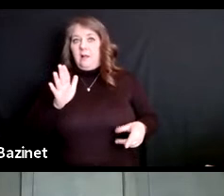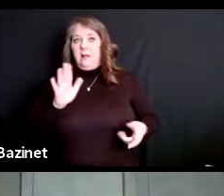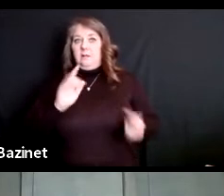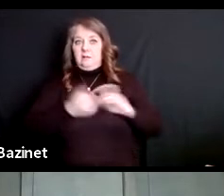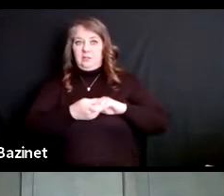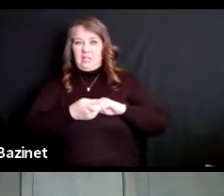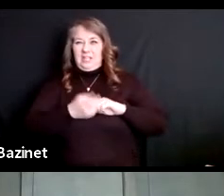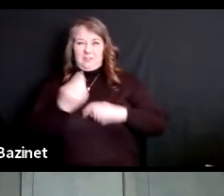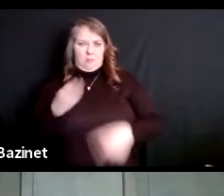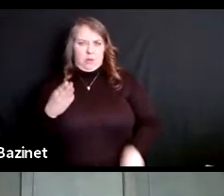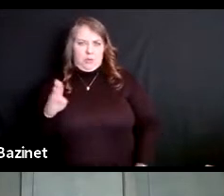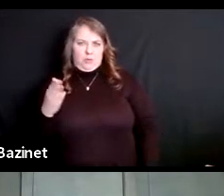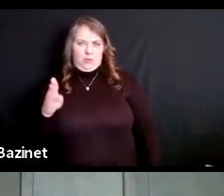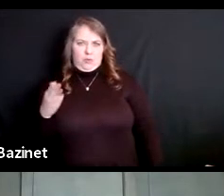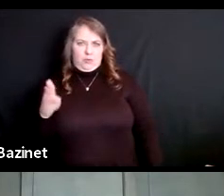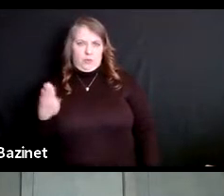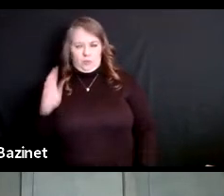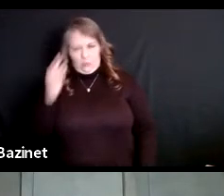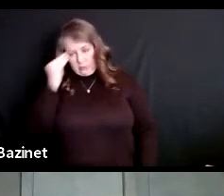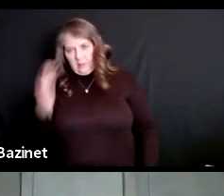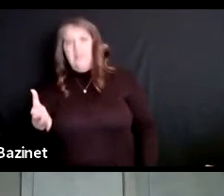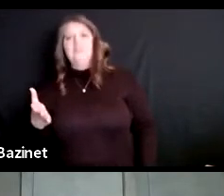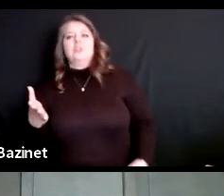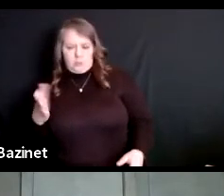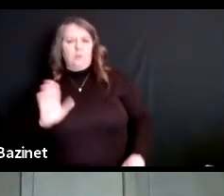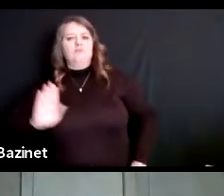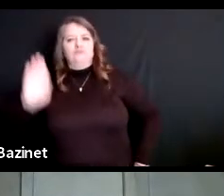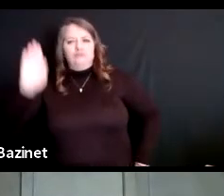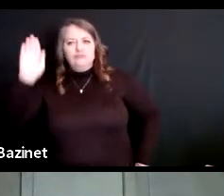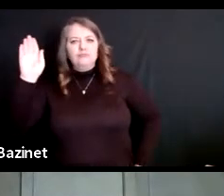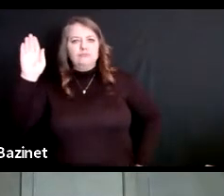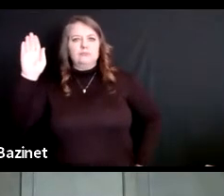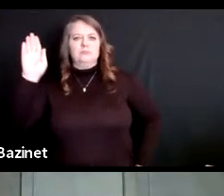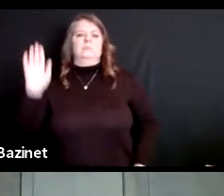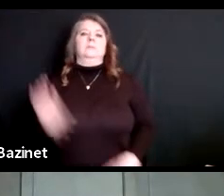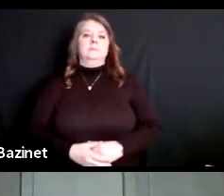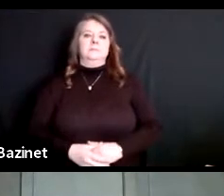it'll turn blue to let you know that your hand's raised.